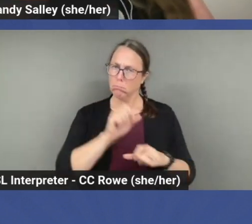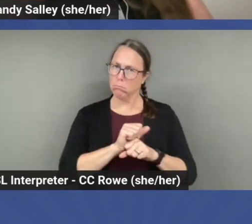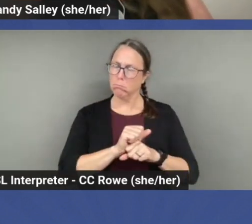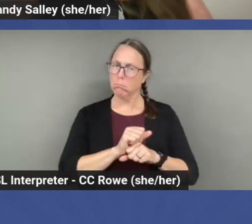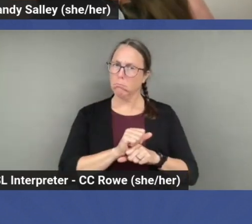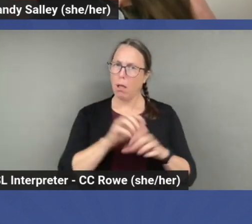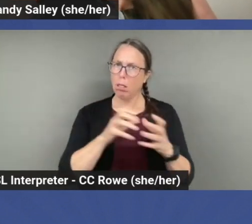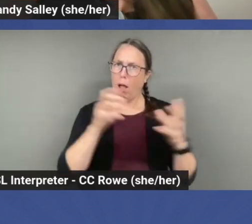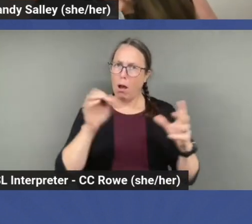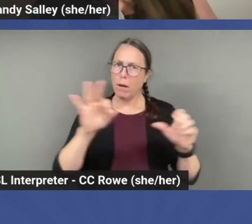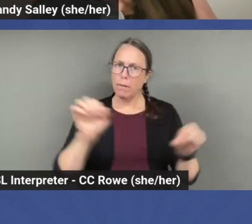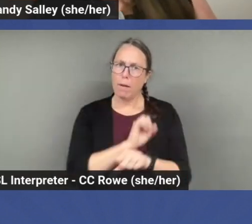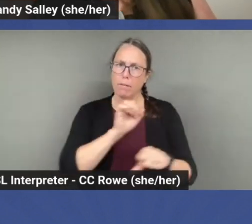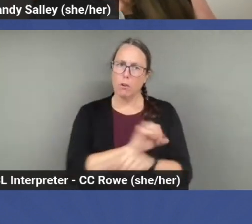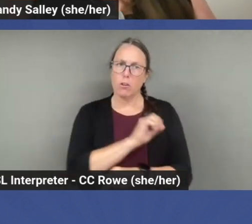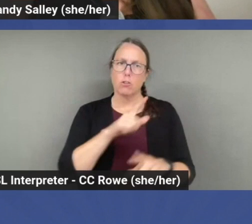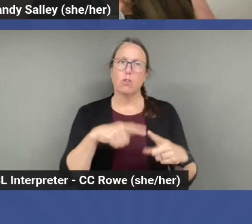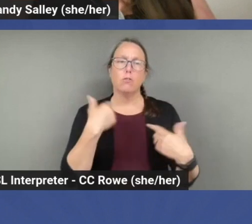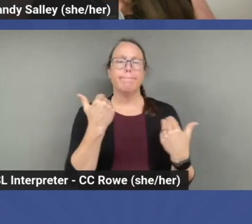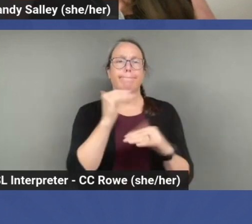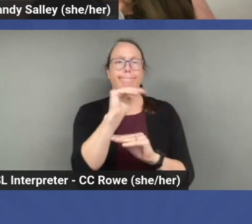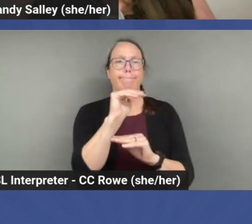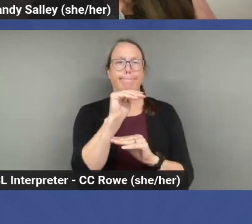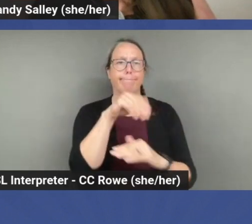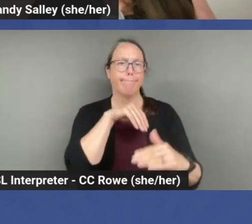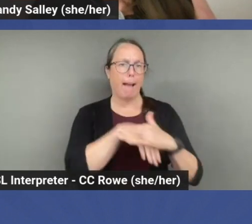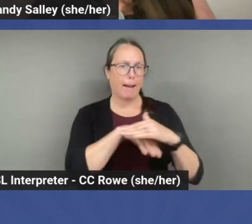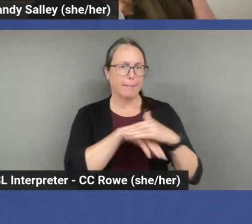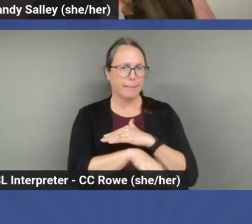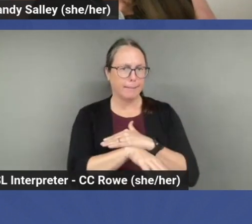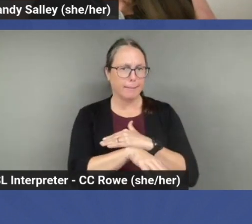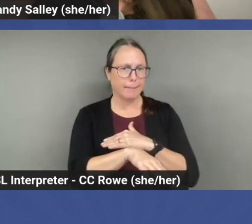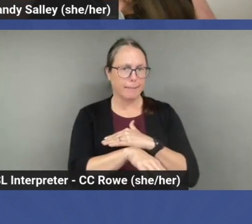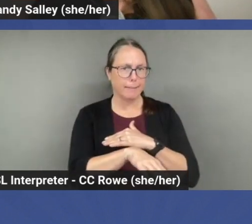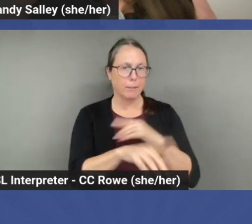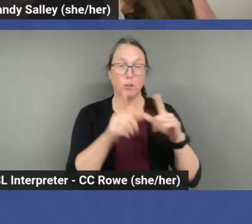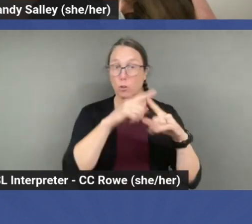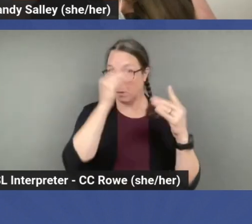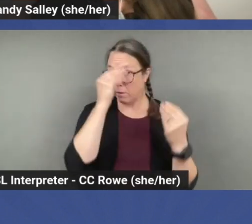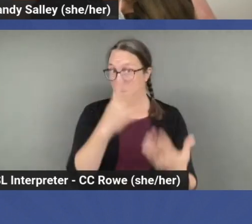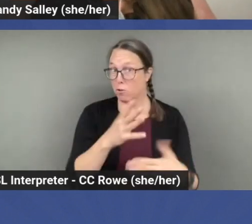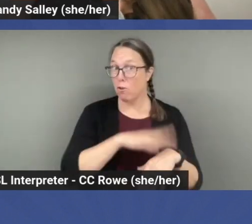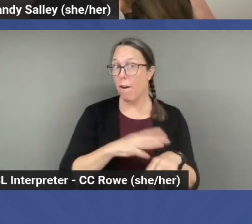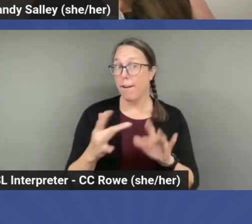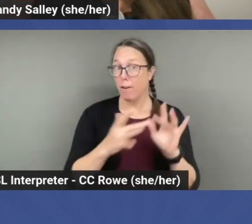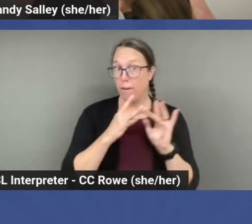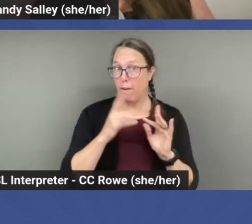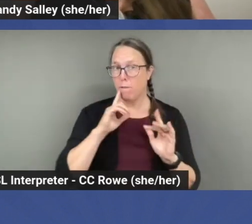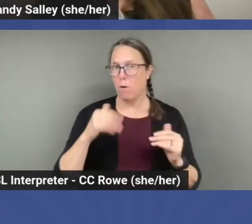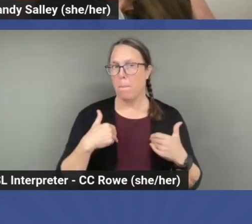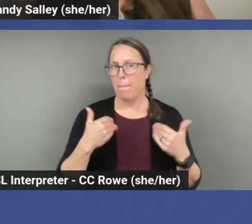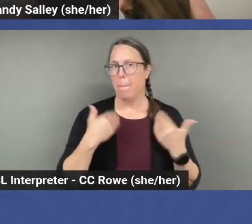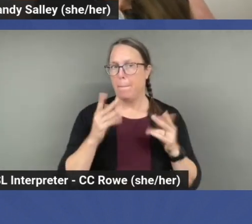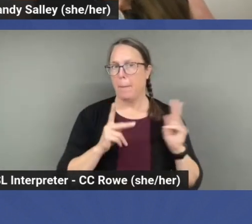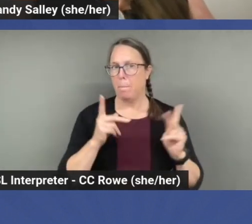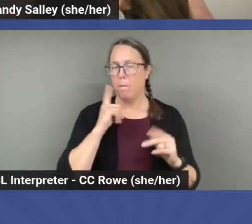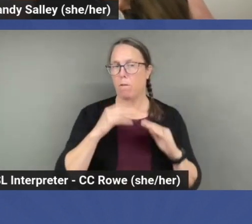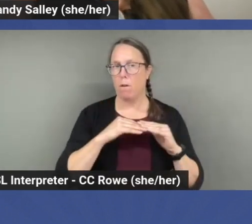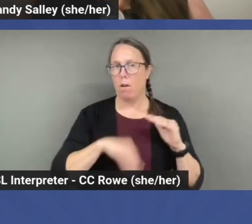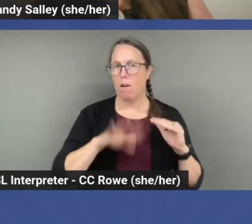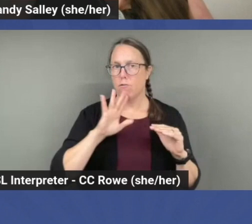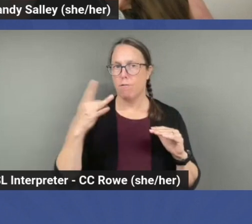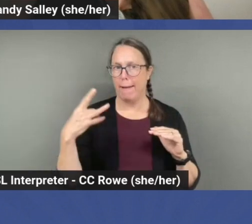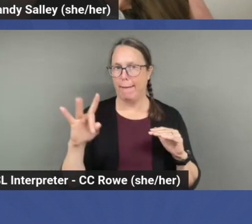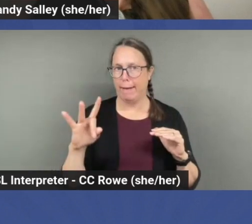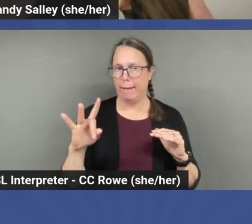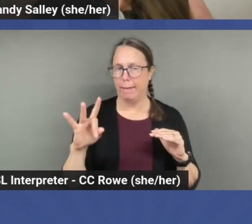to restrict access to information on the internet for young people, for minors, and that has